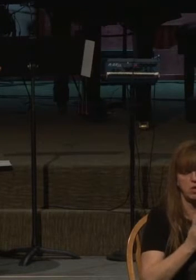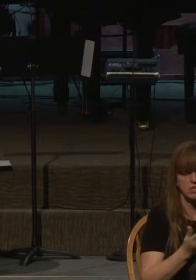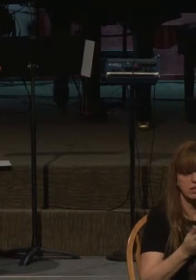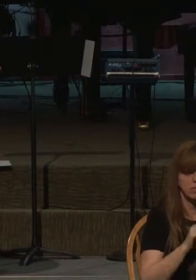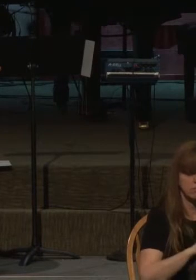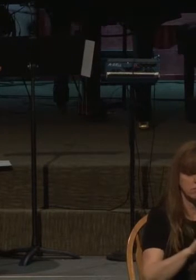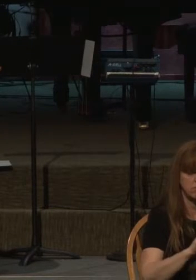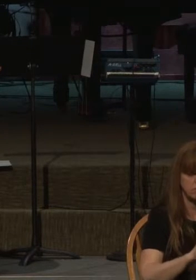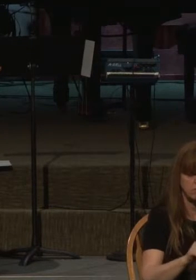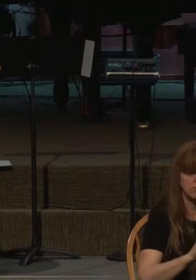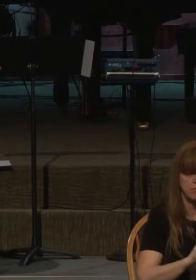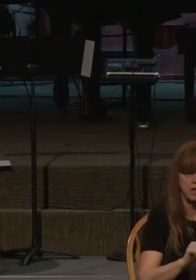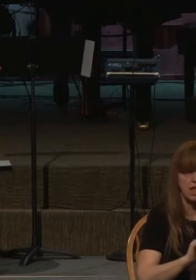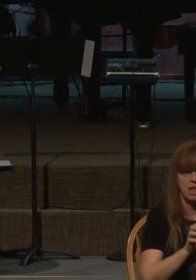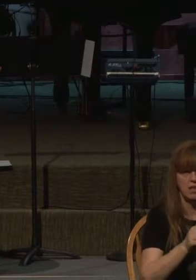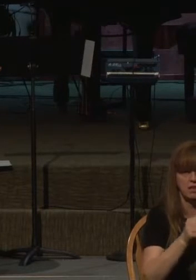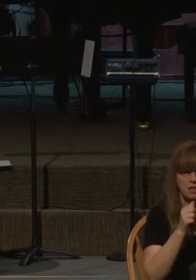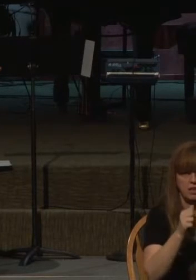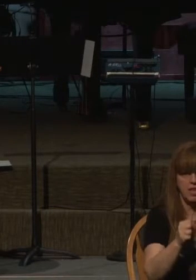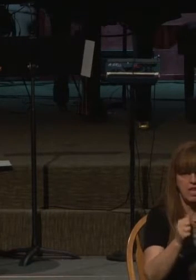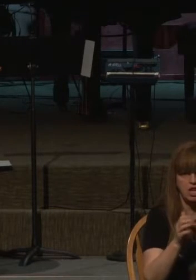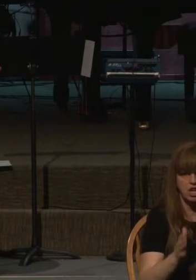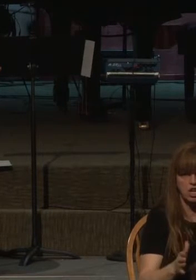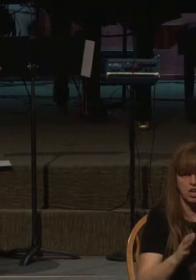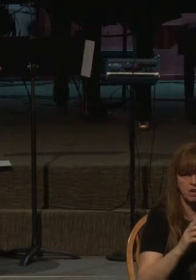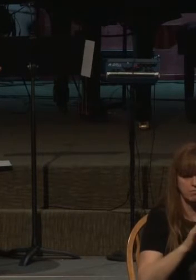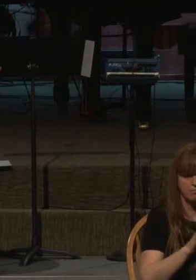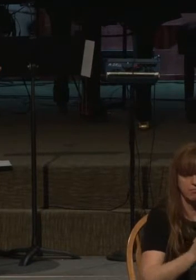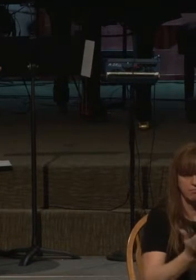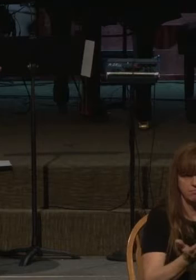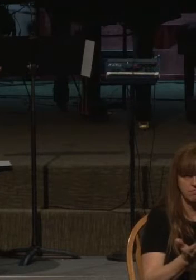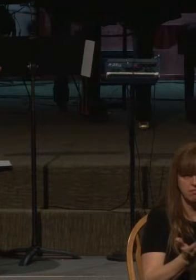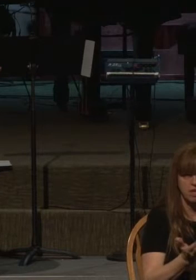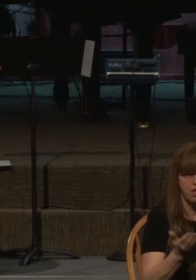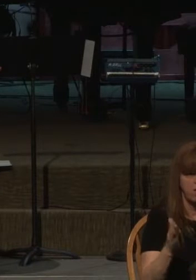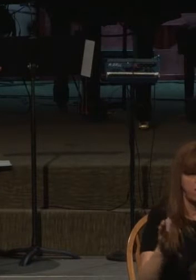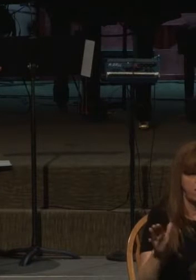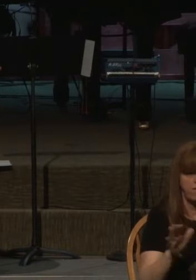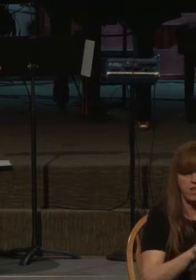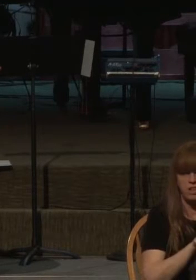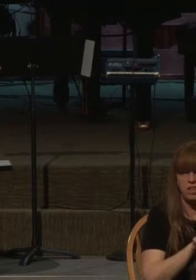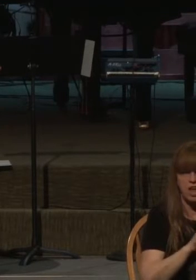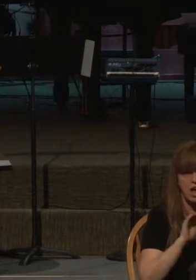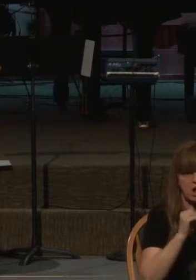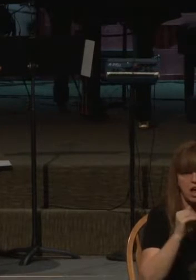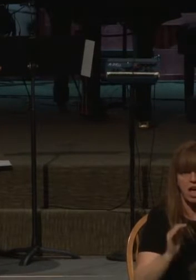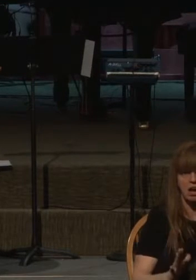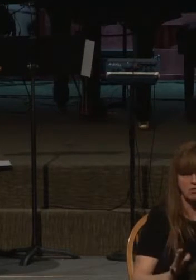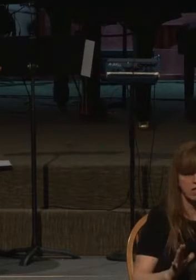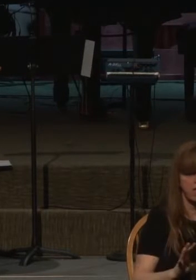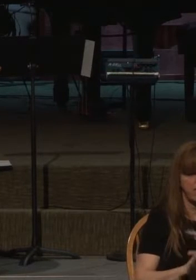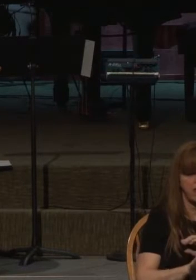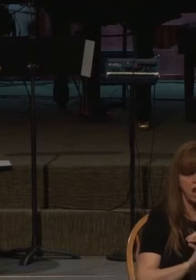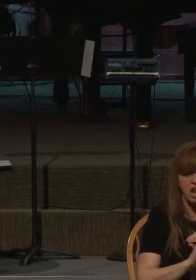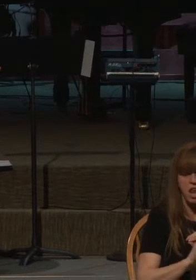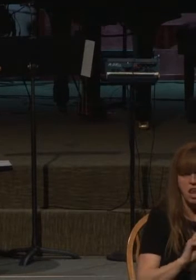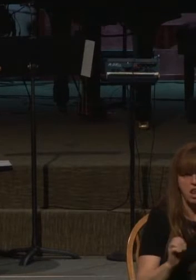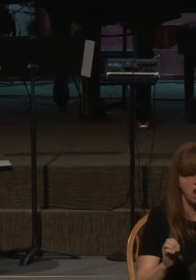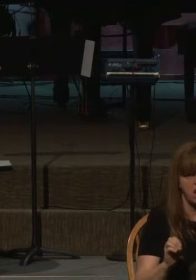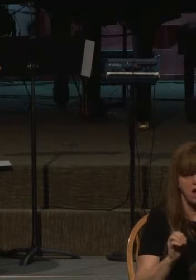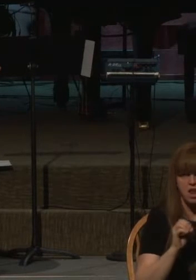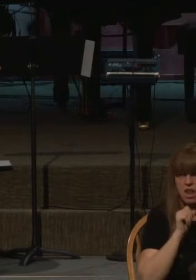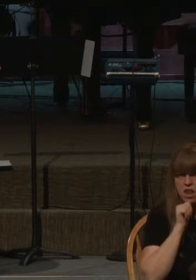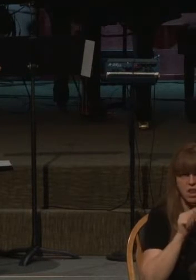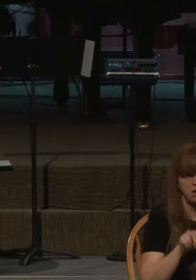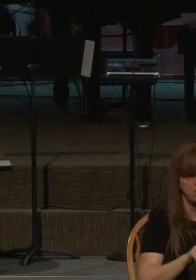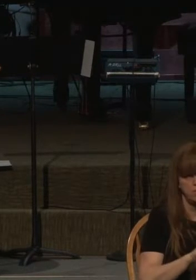guides and leader guides and study guides all through their house, and they are no more mature than the kid who grabs the 50-cent